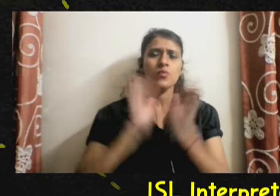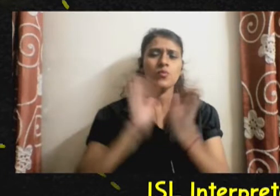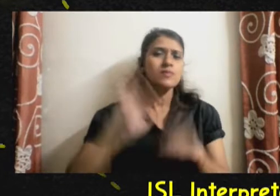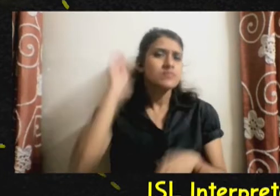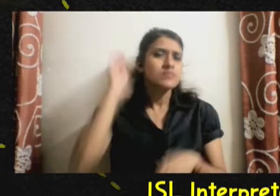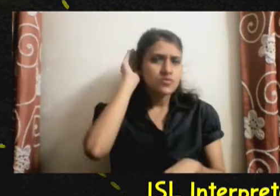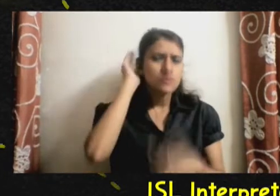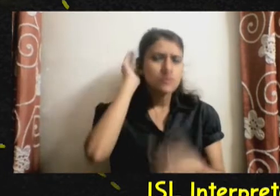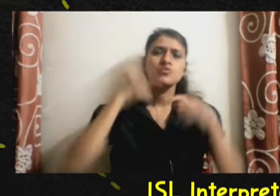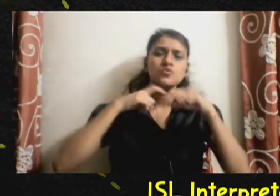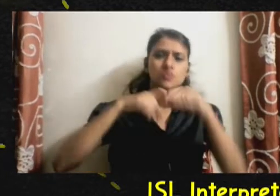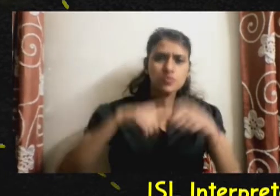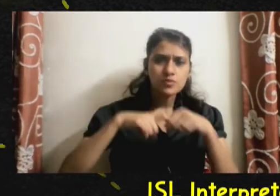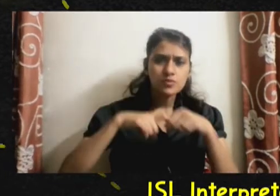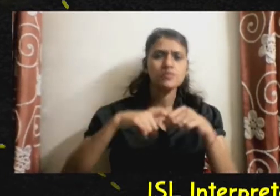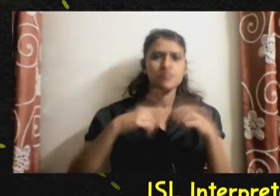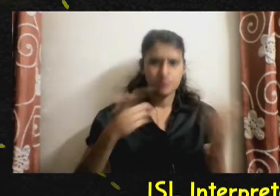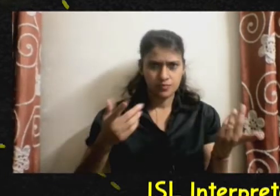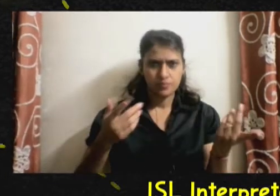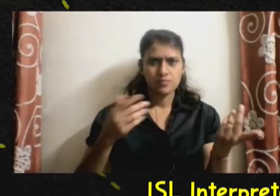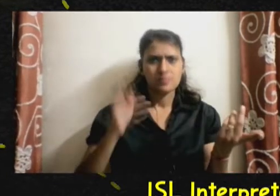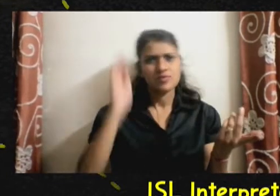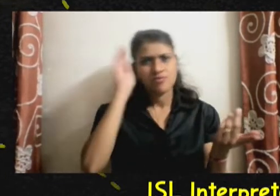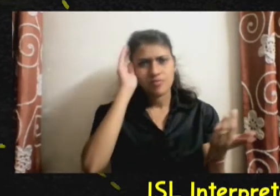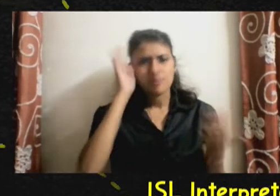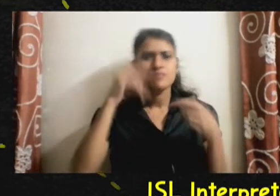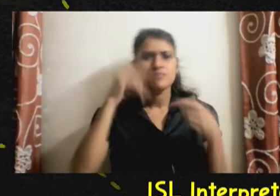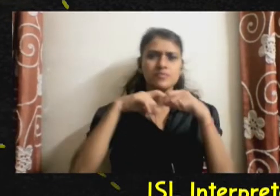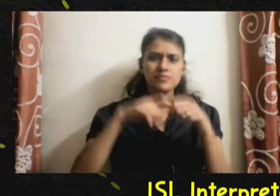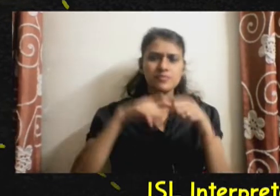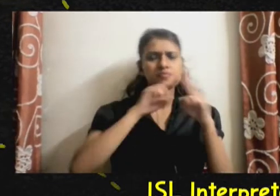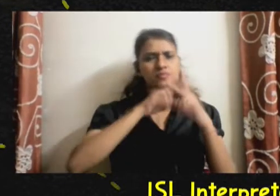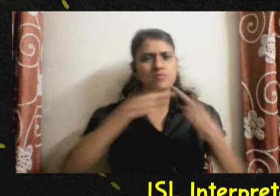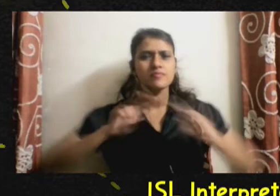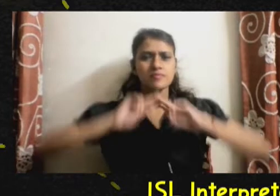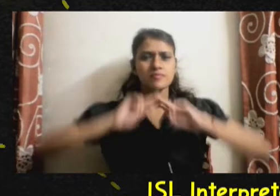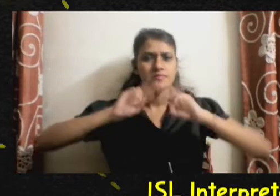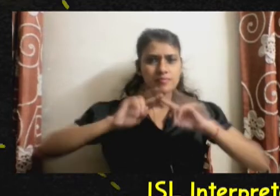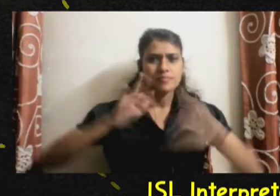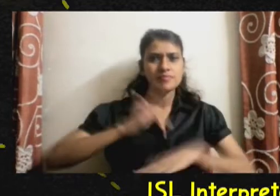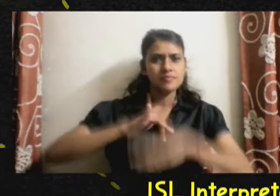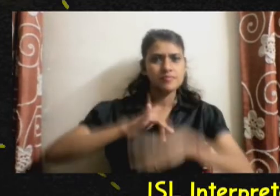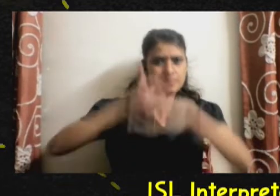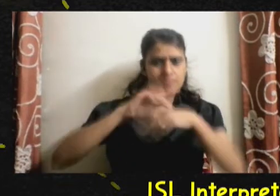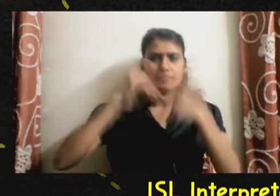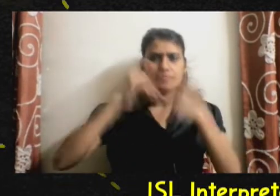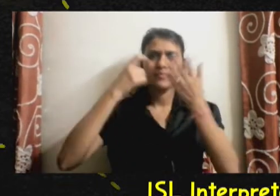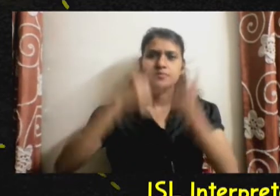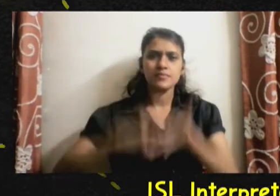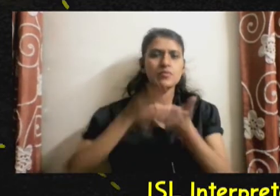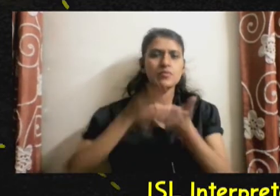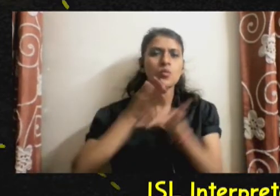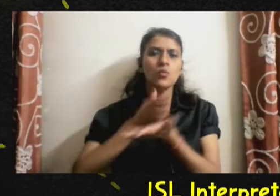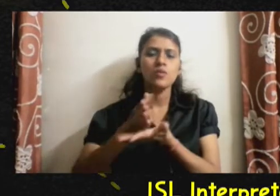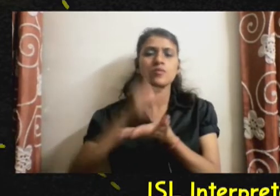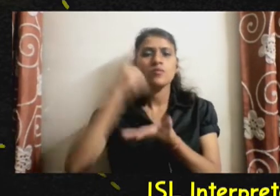information, questions, and responded to those in a sensitive and respectful manner, which